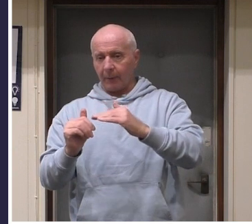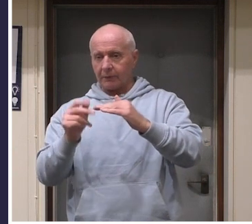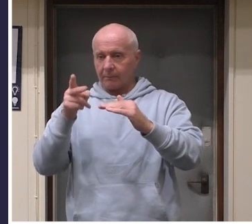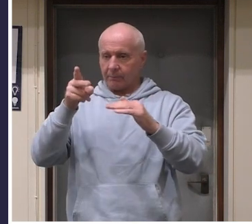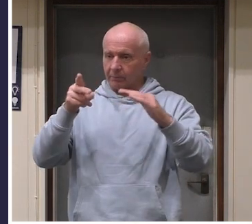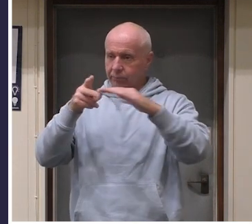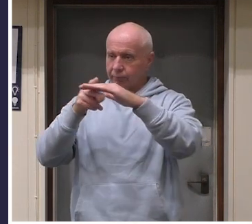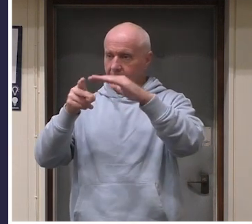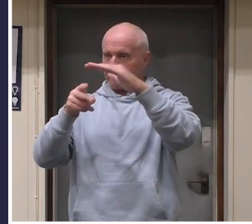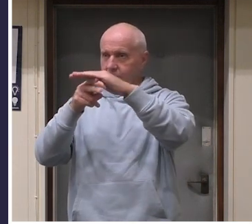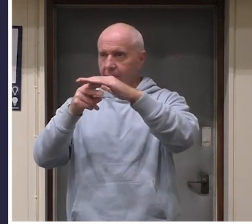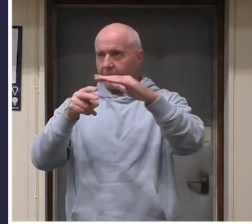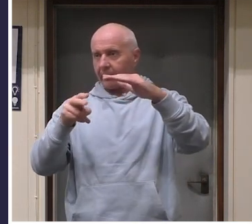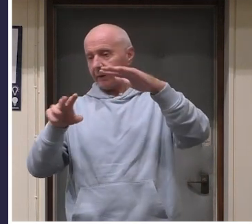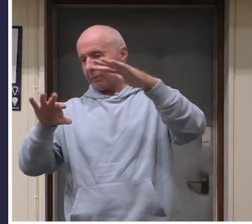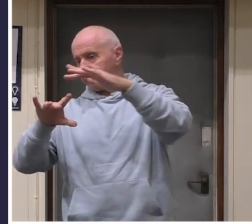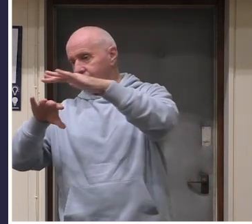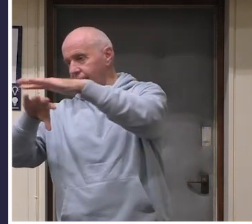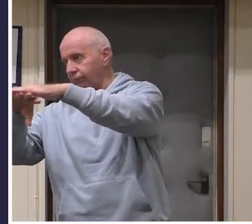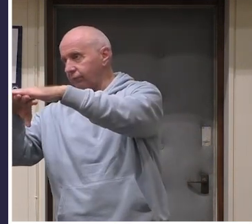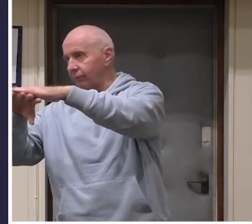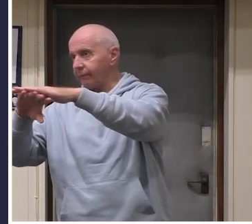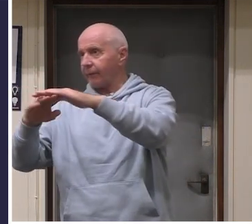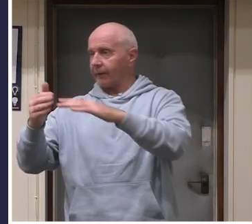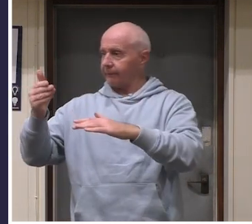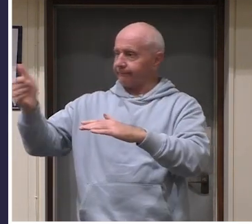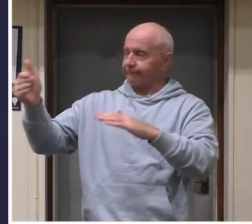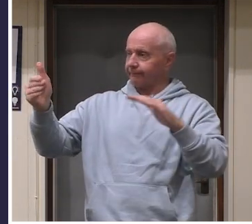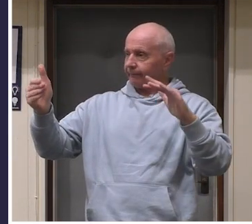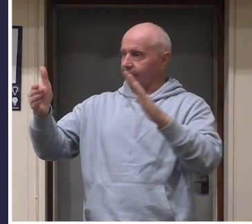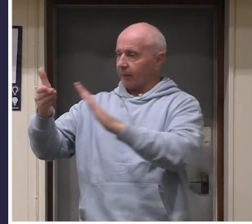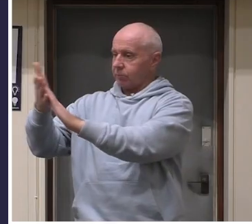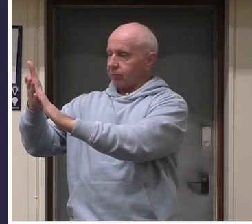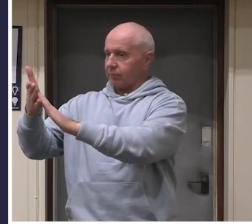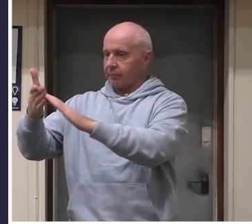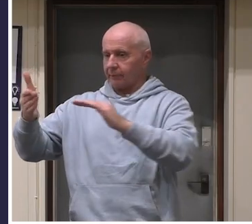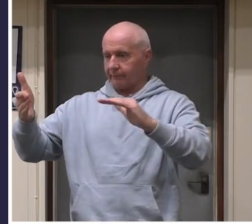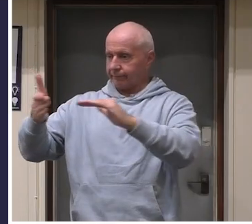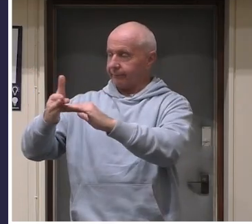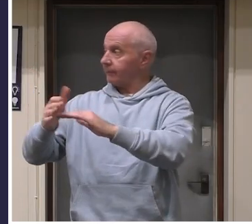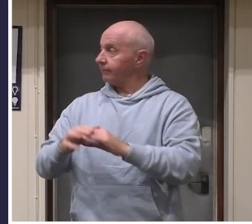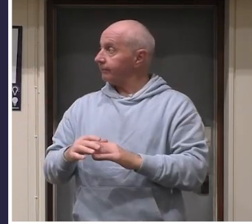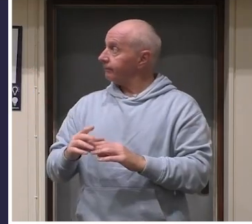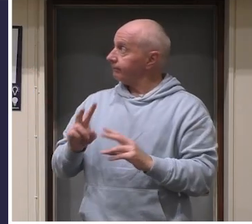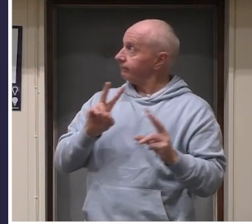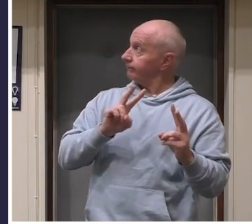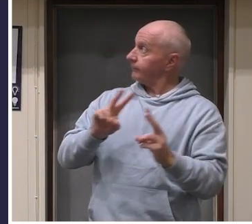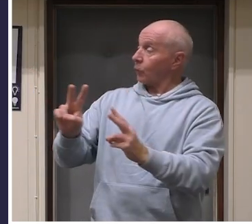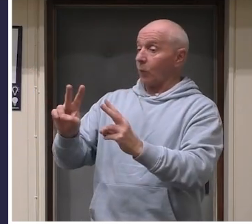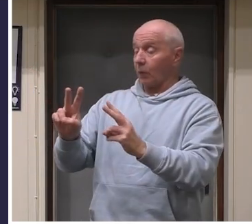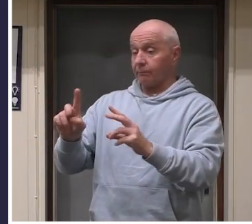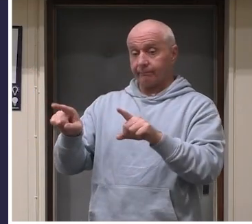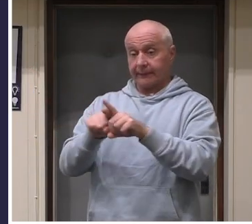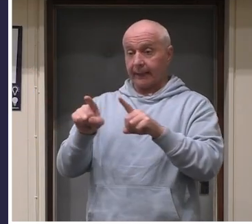and they would interfere with each other if you put a screen a bit further down the path. And that's exactly what he saw when he did the